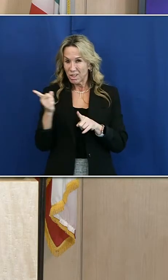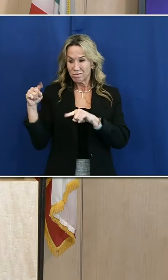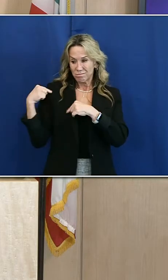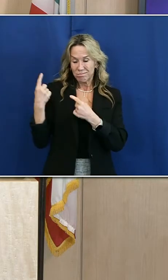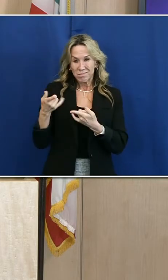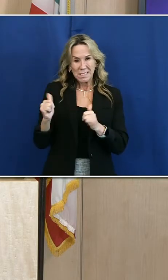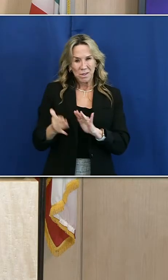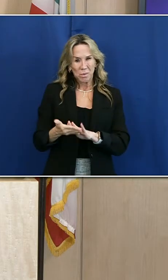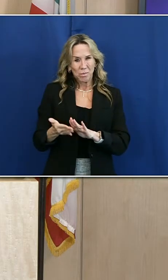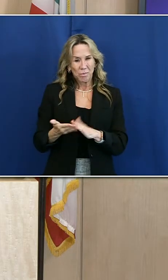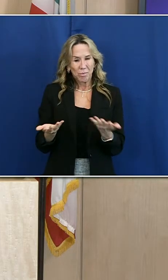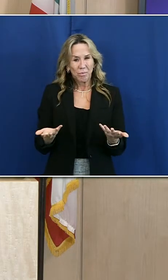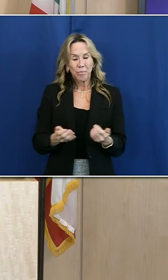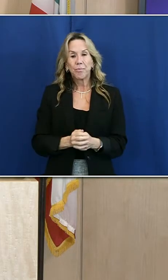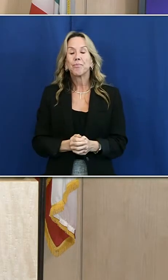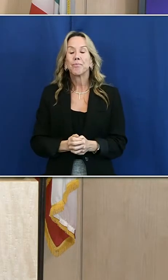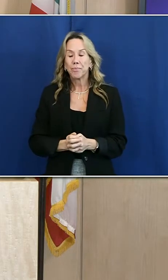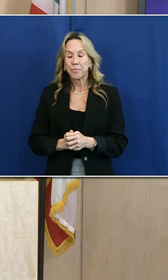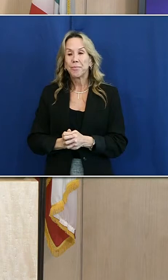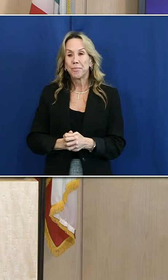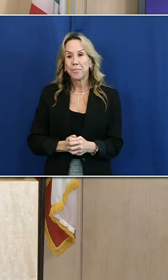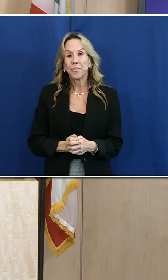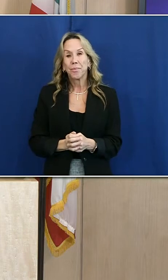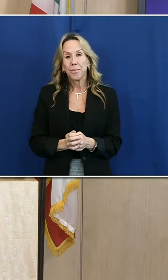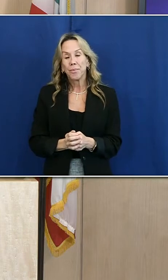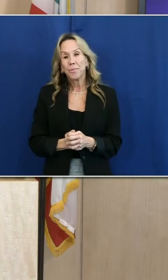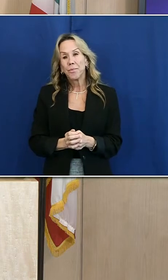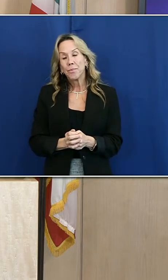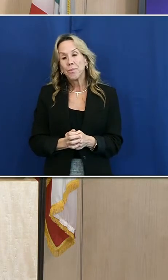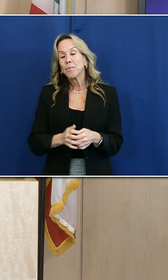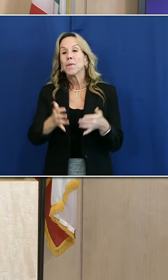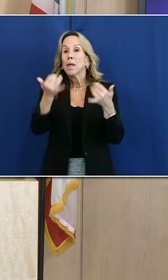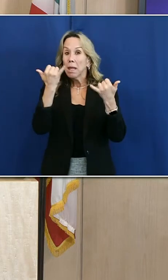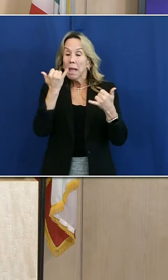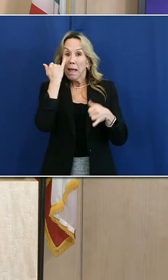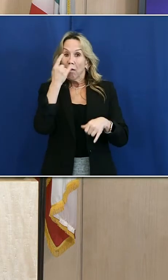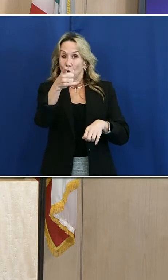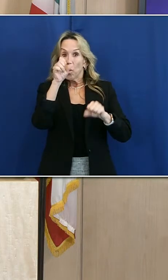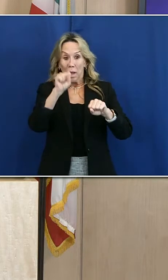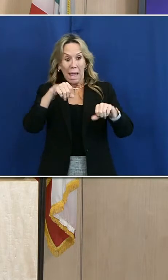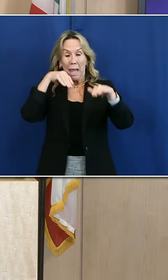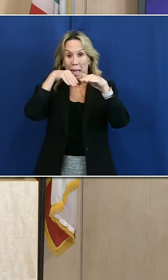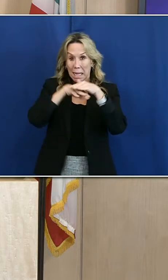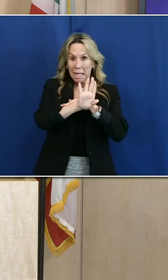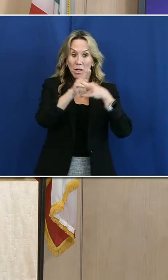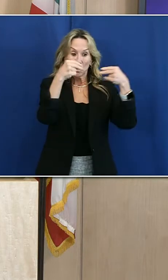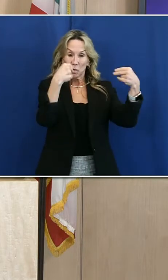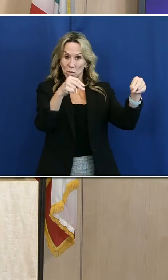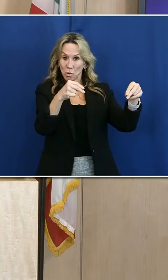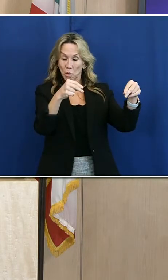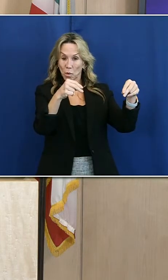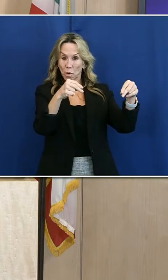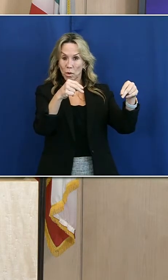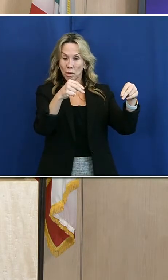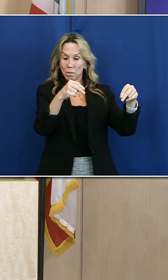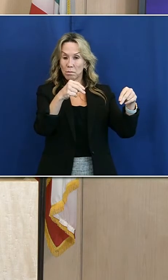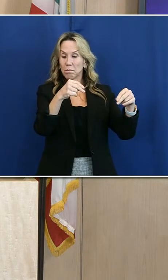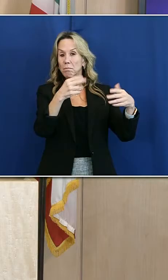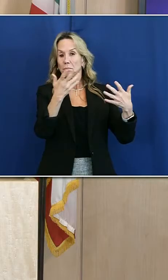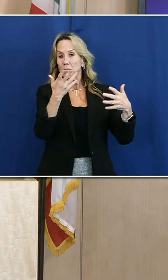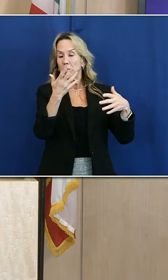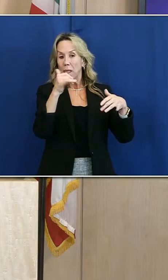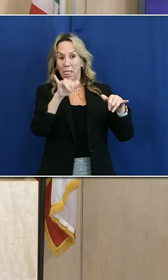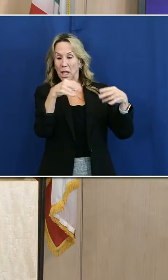right now, if you can enter a retail entity from outside as opposed to that retail